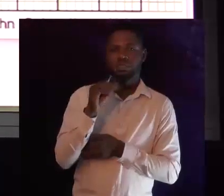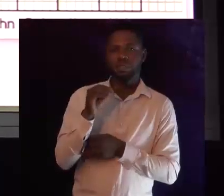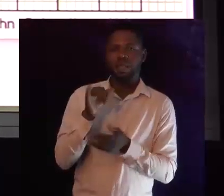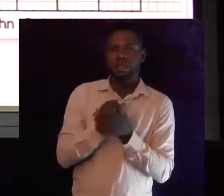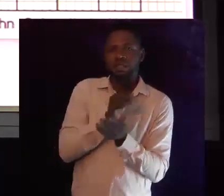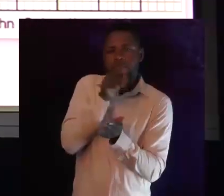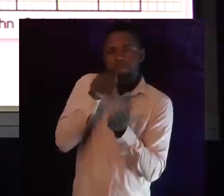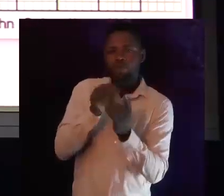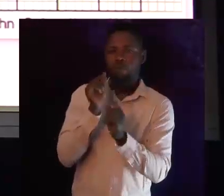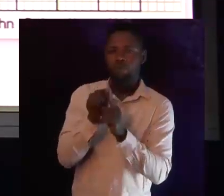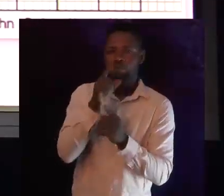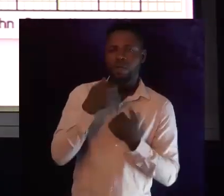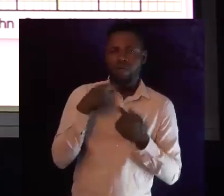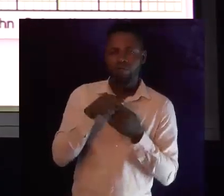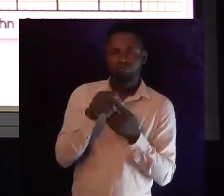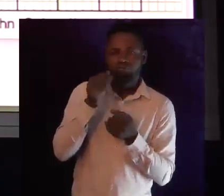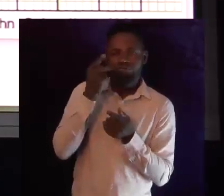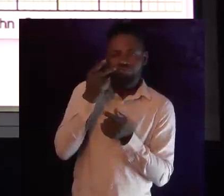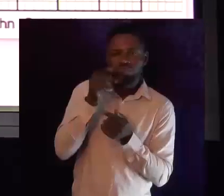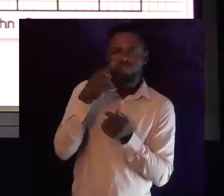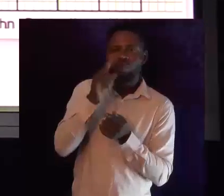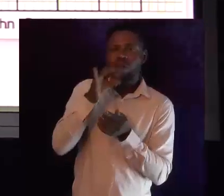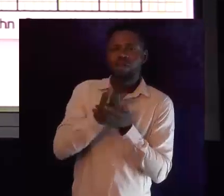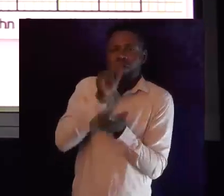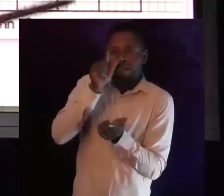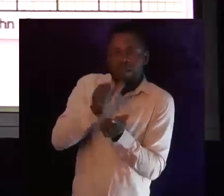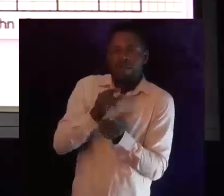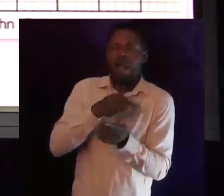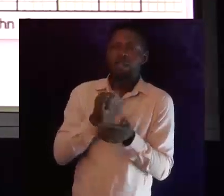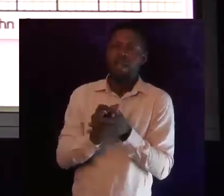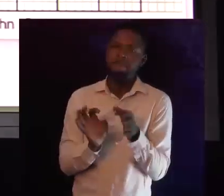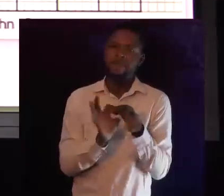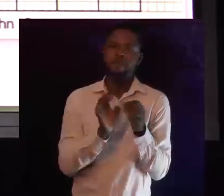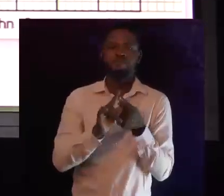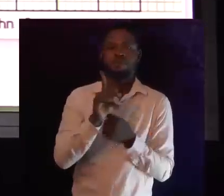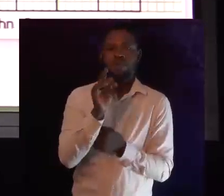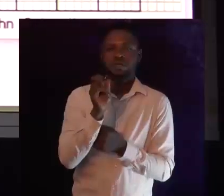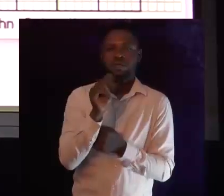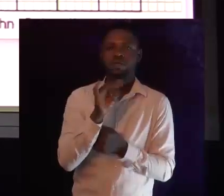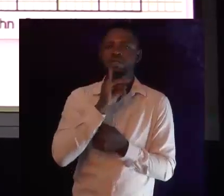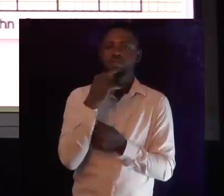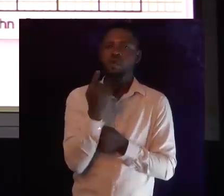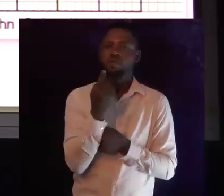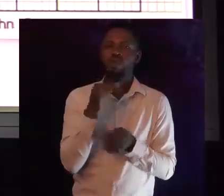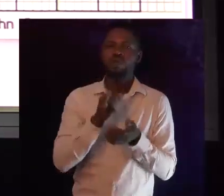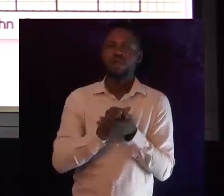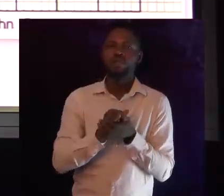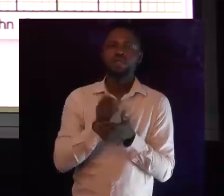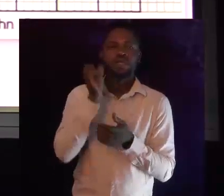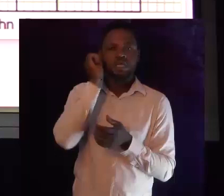and this is the middle point. So you have to look for a bar that is less than that, and that bar belongs to Ken. So Ken is the only one